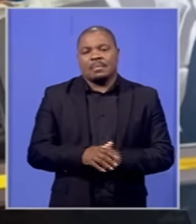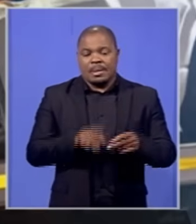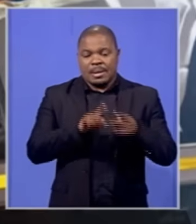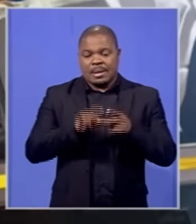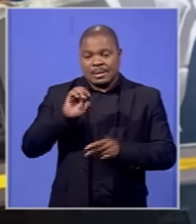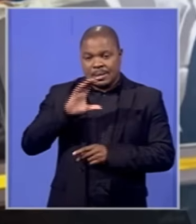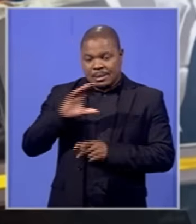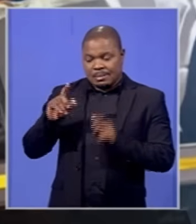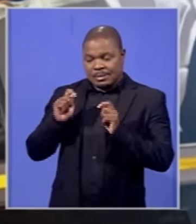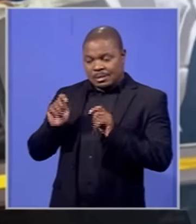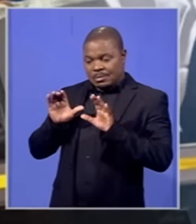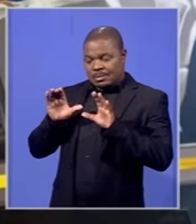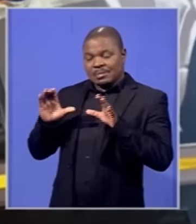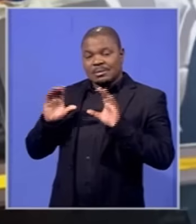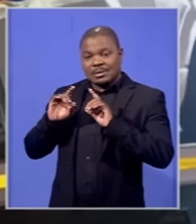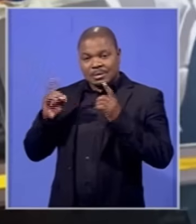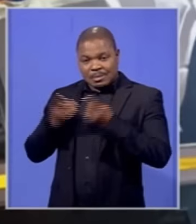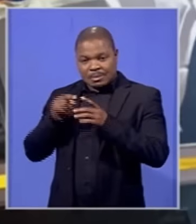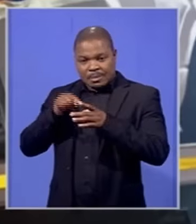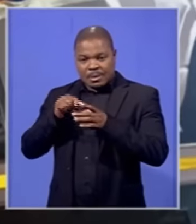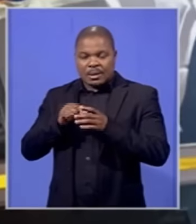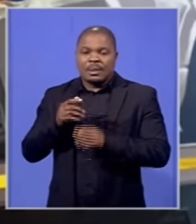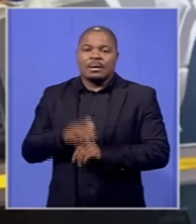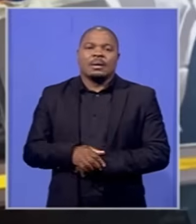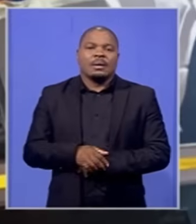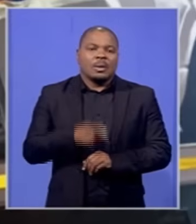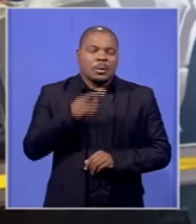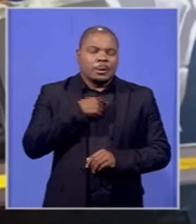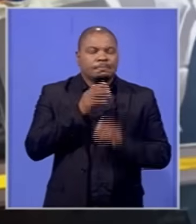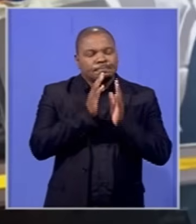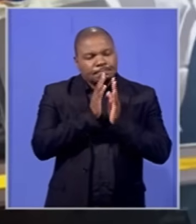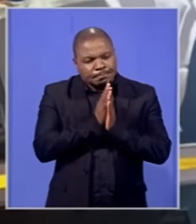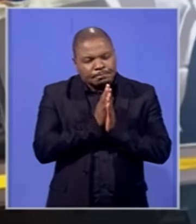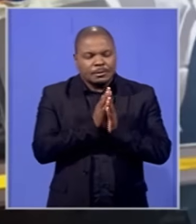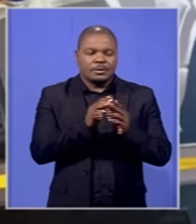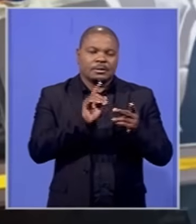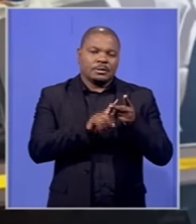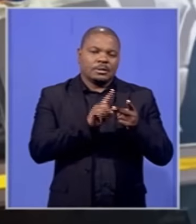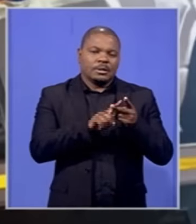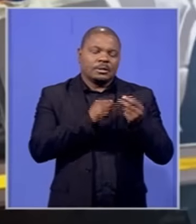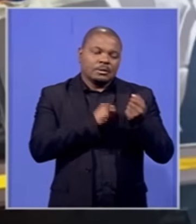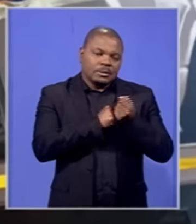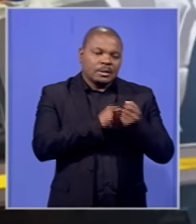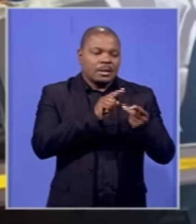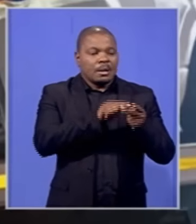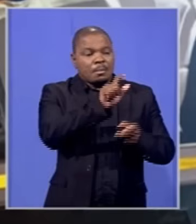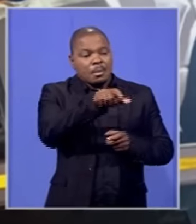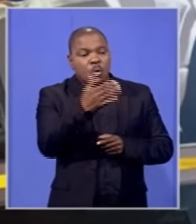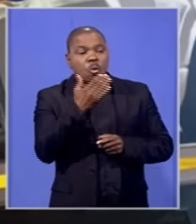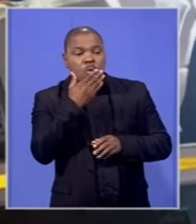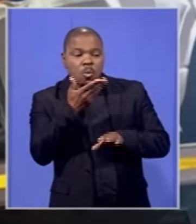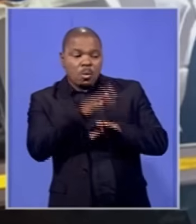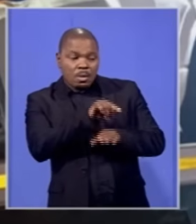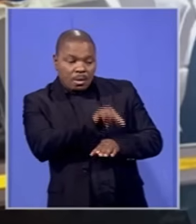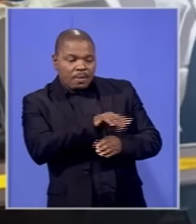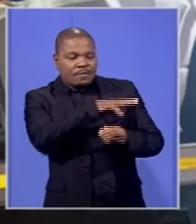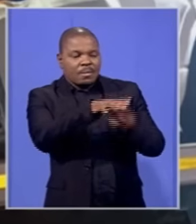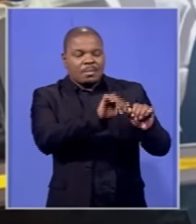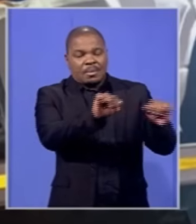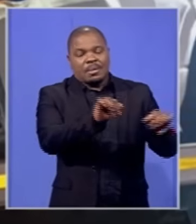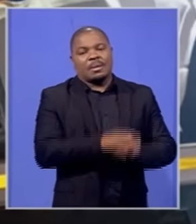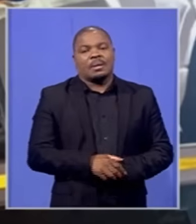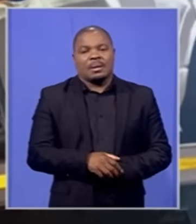Mr. Kolengata, says our thoughts and prayers are with those families that have lost their loved ones in a flash,